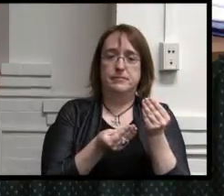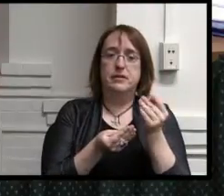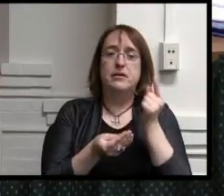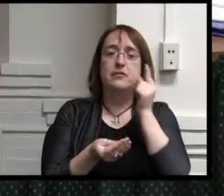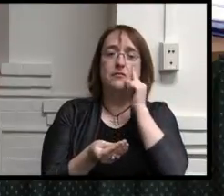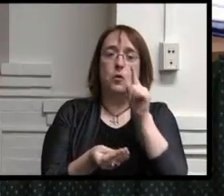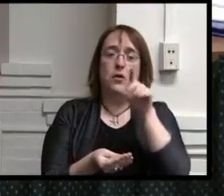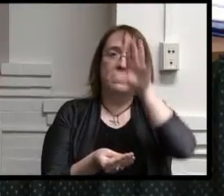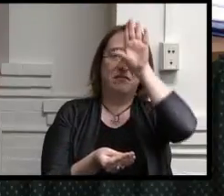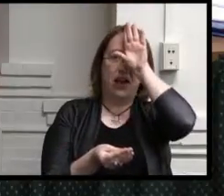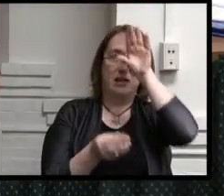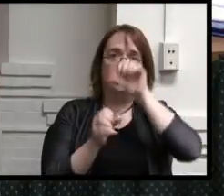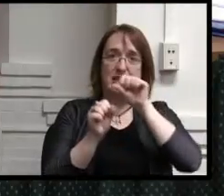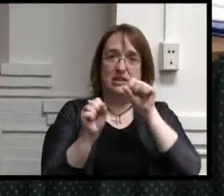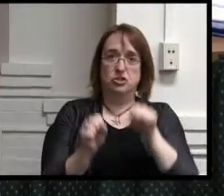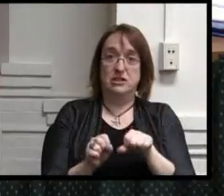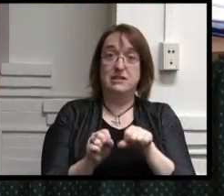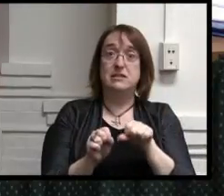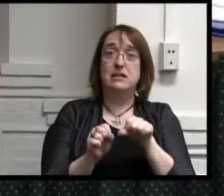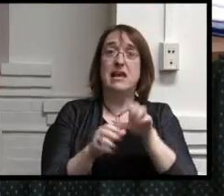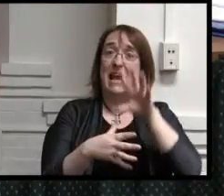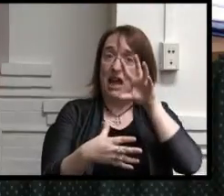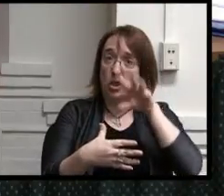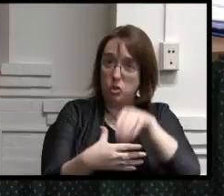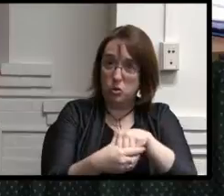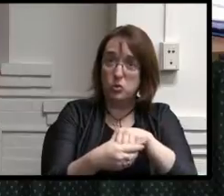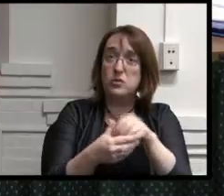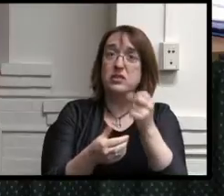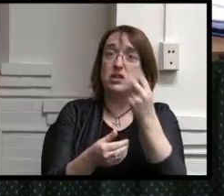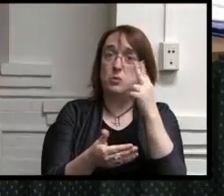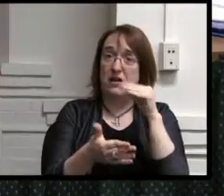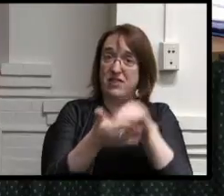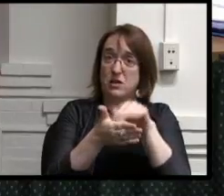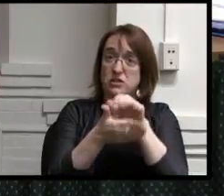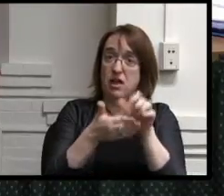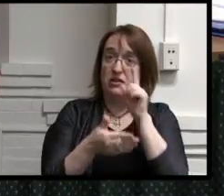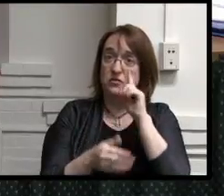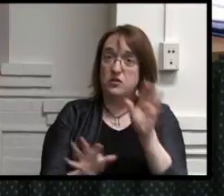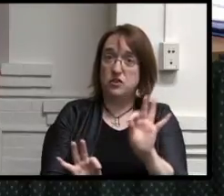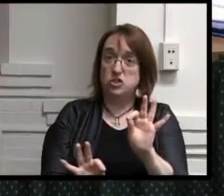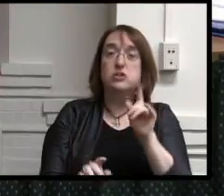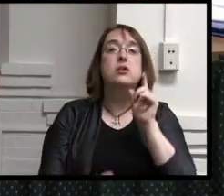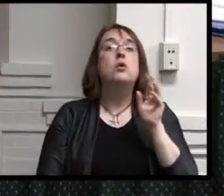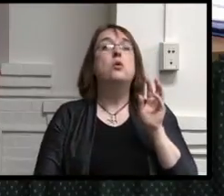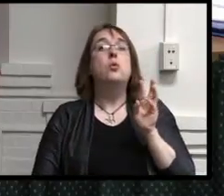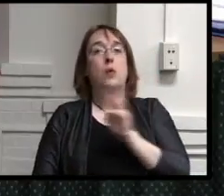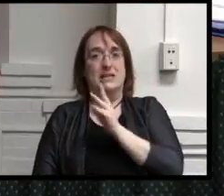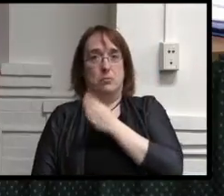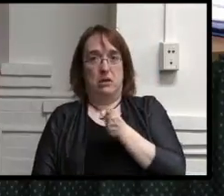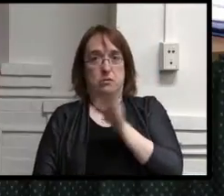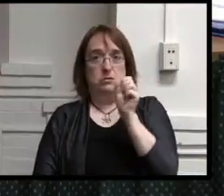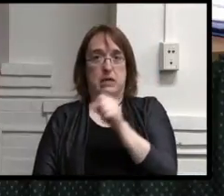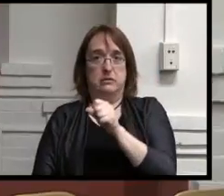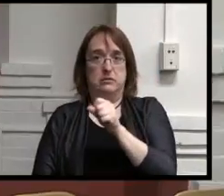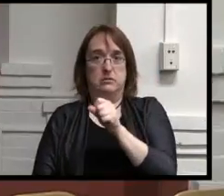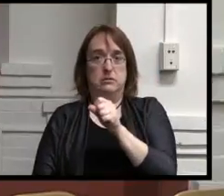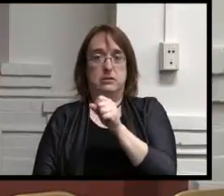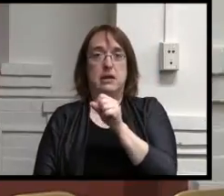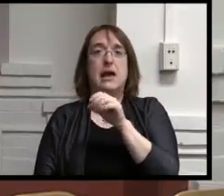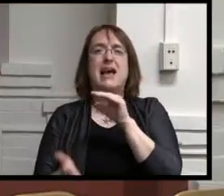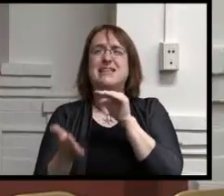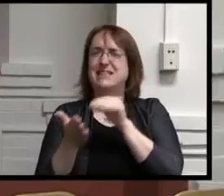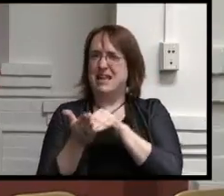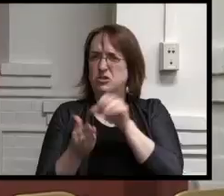for the fire stations included 12,000 for furnishings? West B did. Okay. And for instance, Central